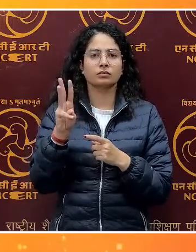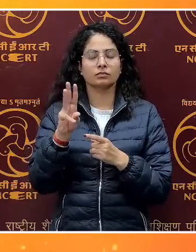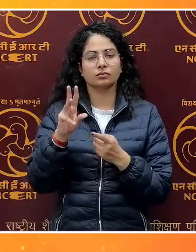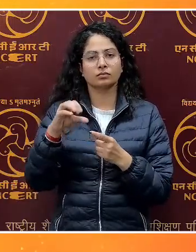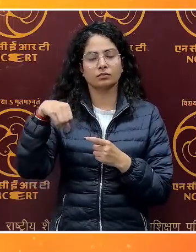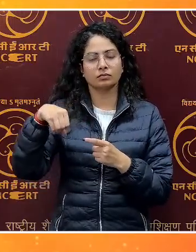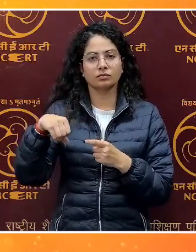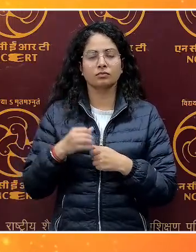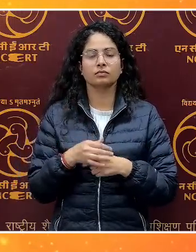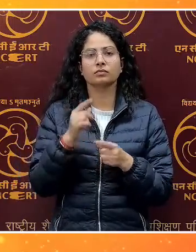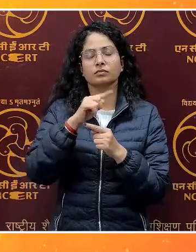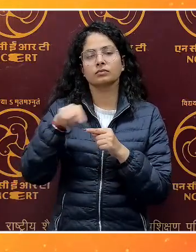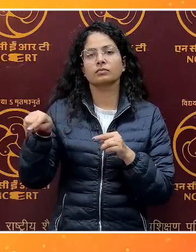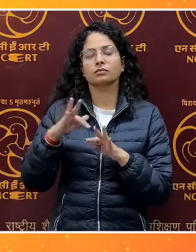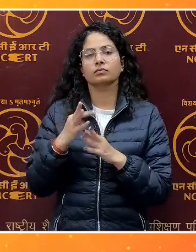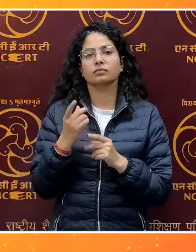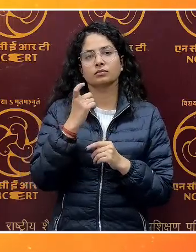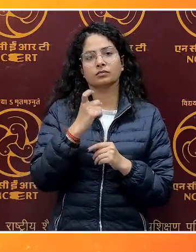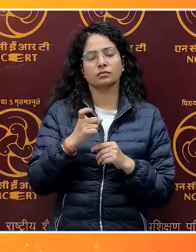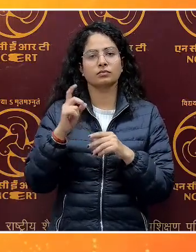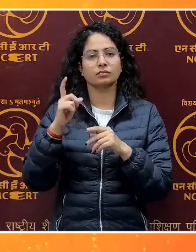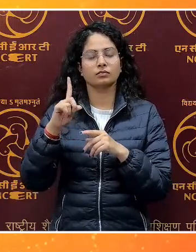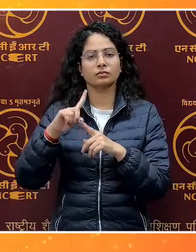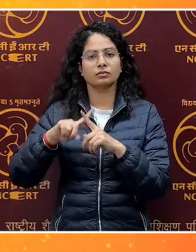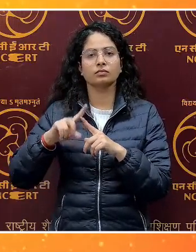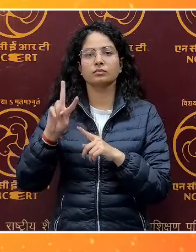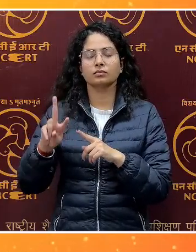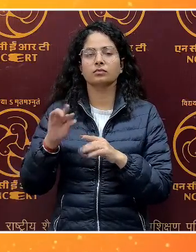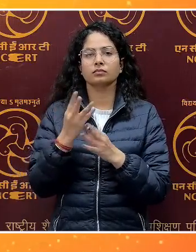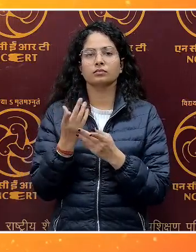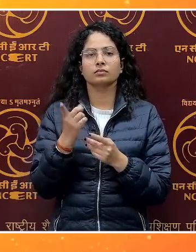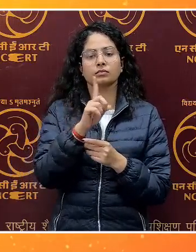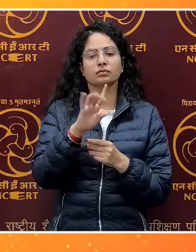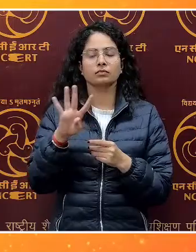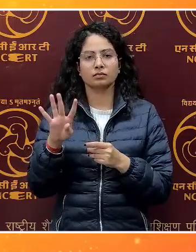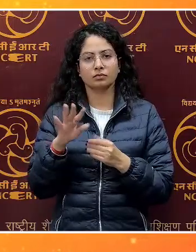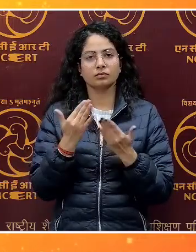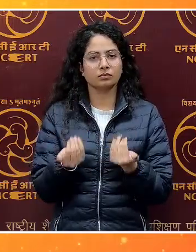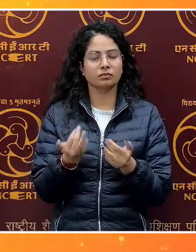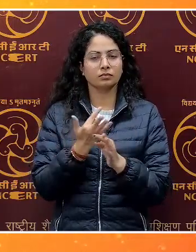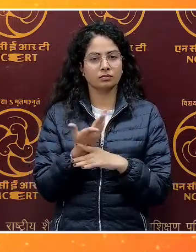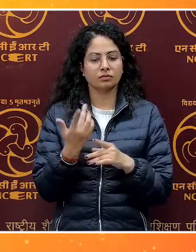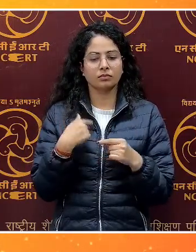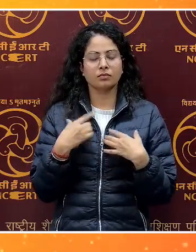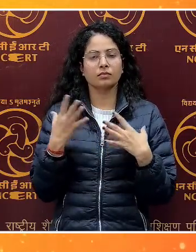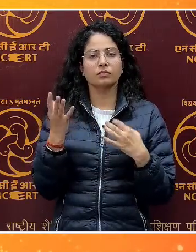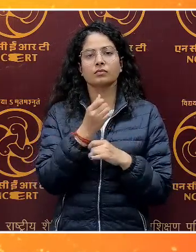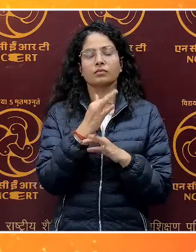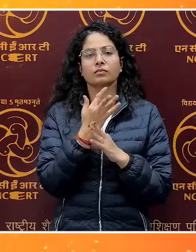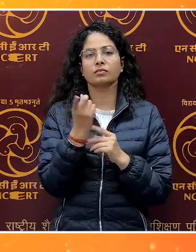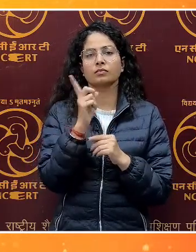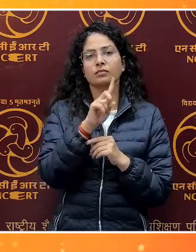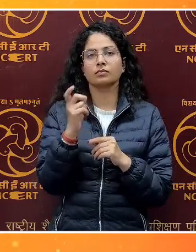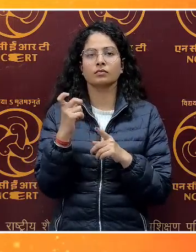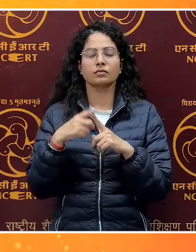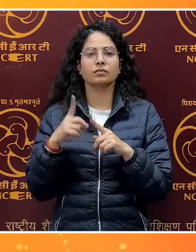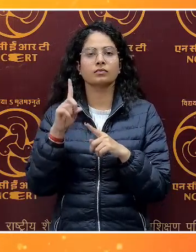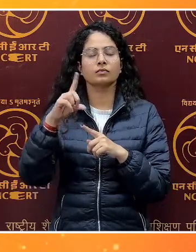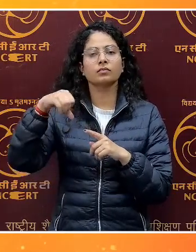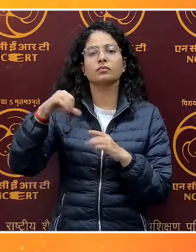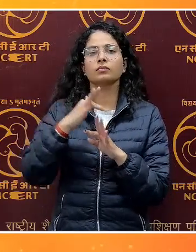divided by 7 2s are 14. Okay. Now I get 11 into 9 is